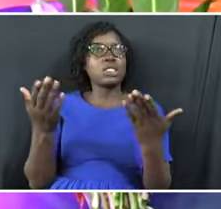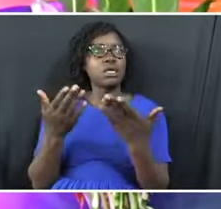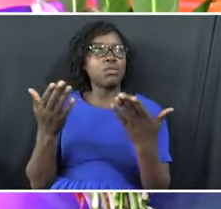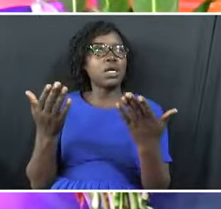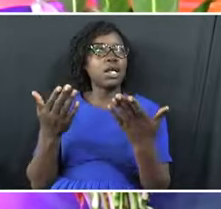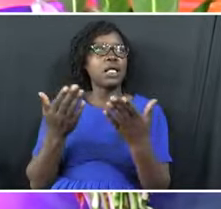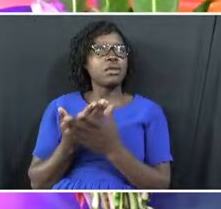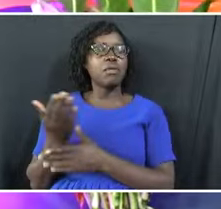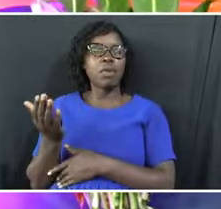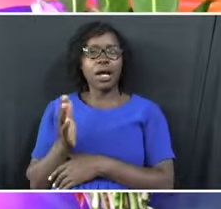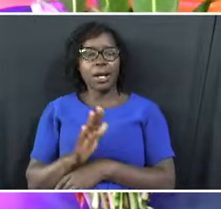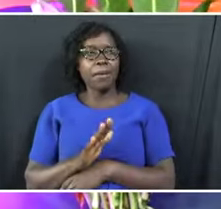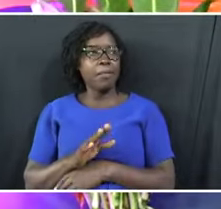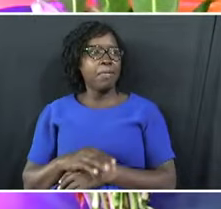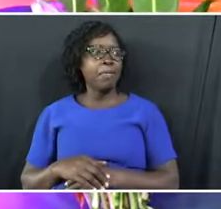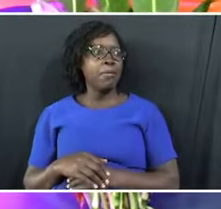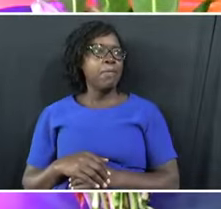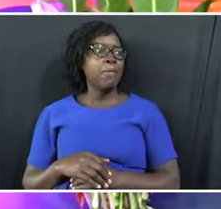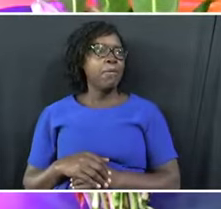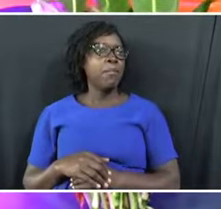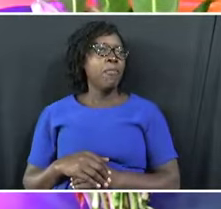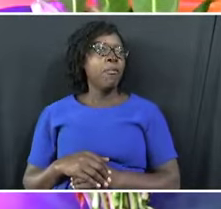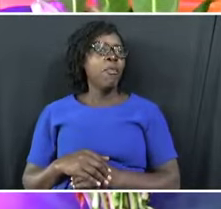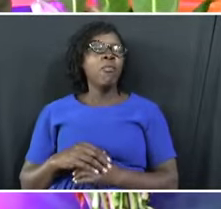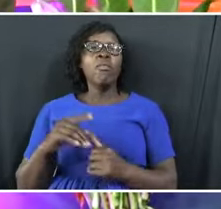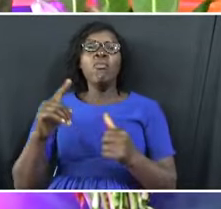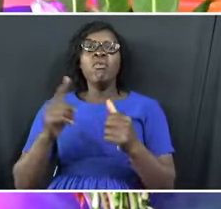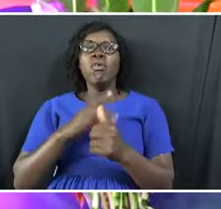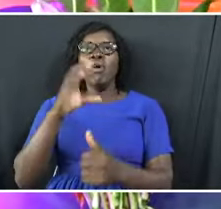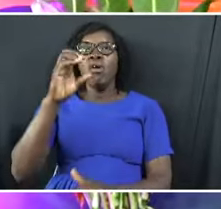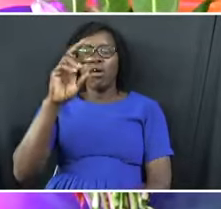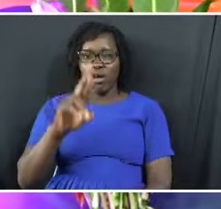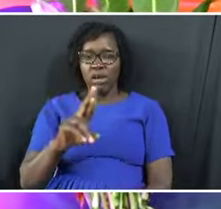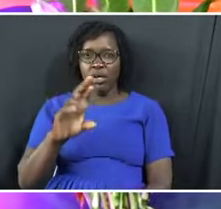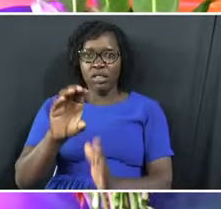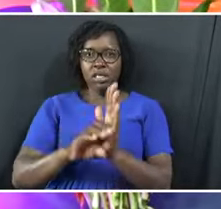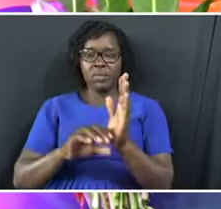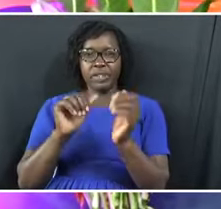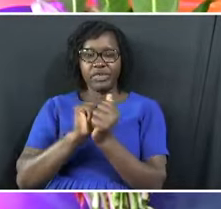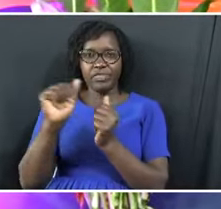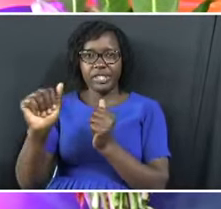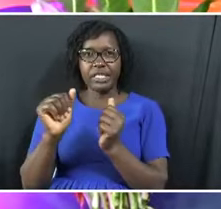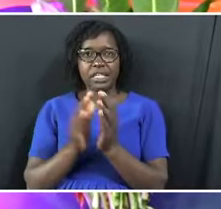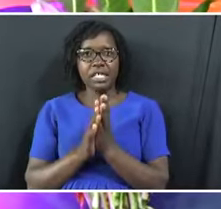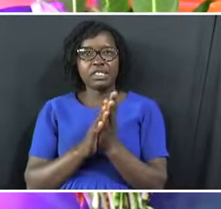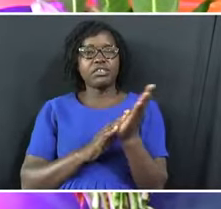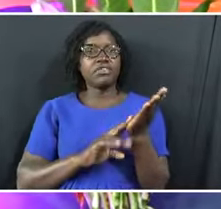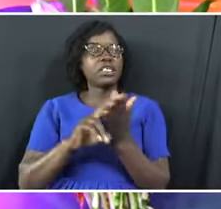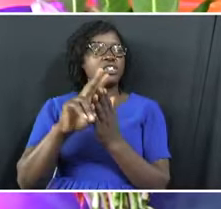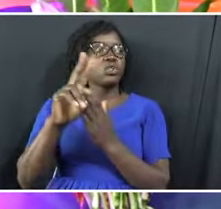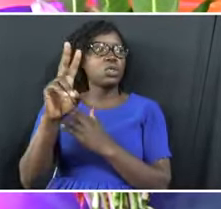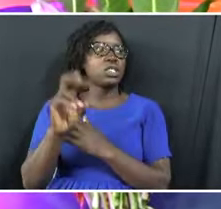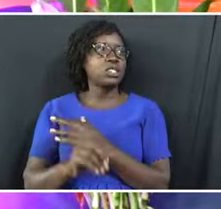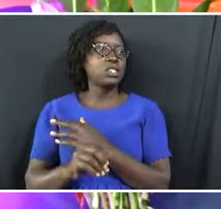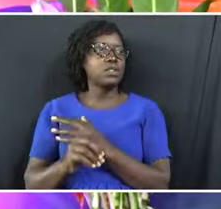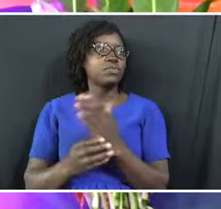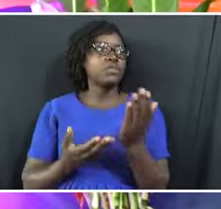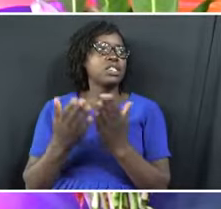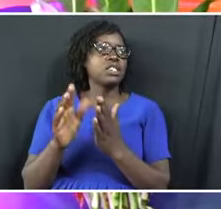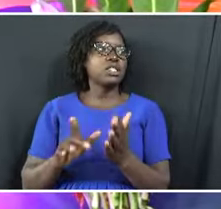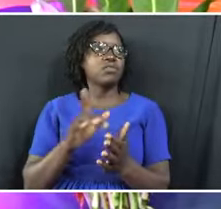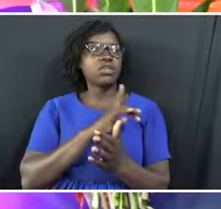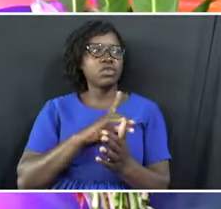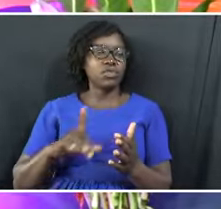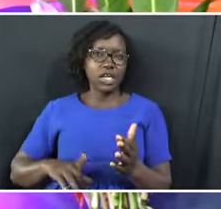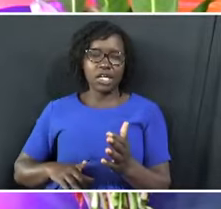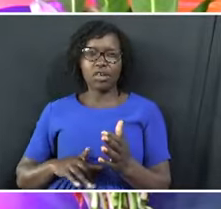bring you back here. The book of 1 Corinthians chapter 15 and the verse number 20, the servant of the Lord